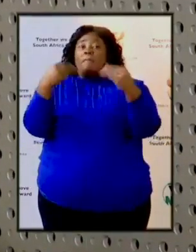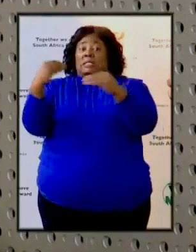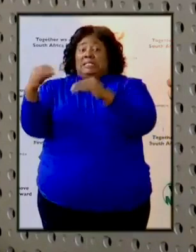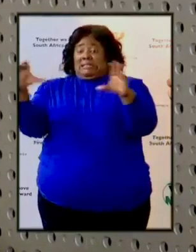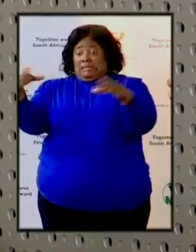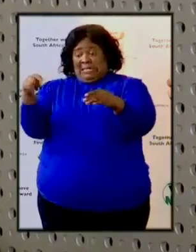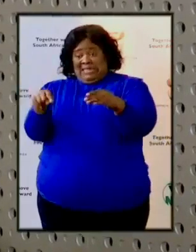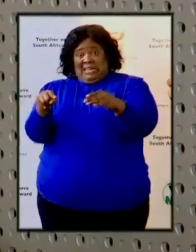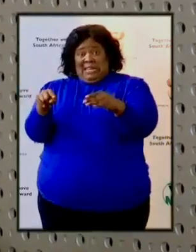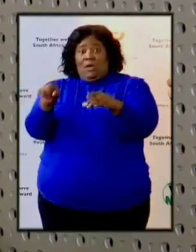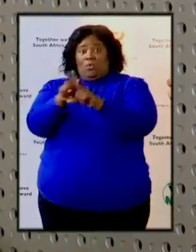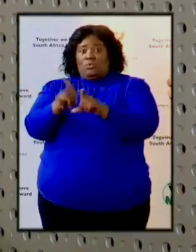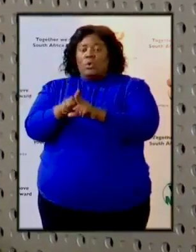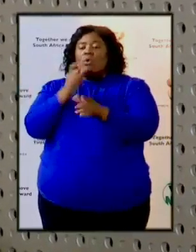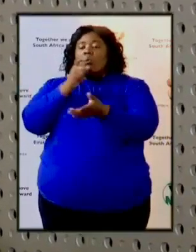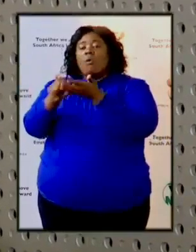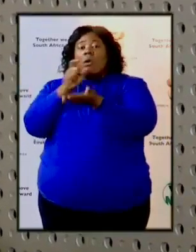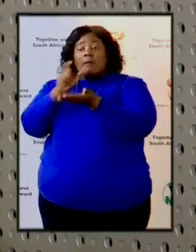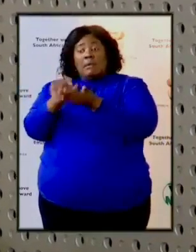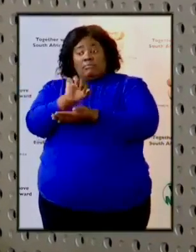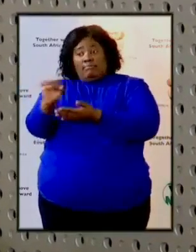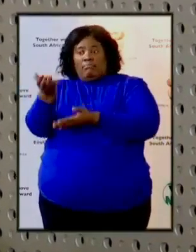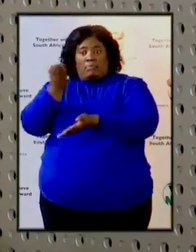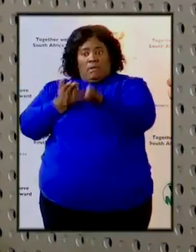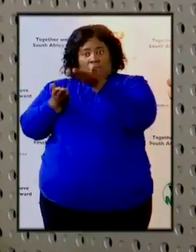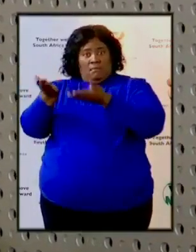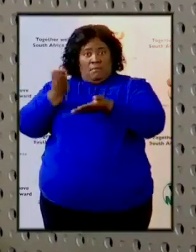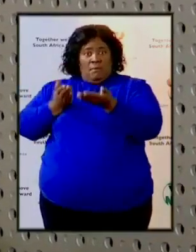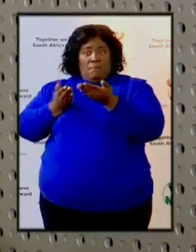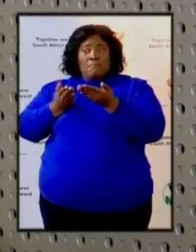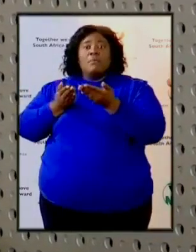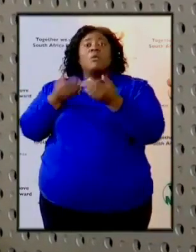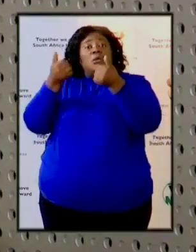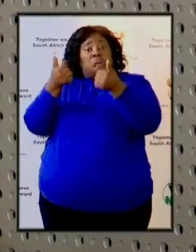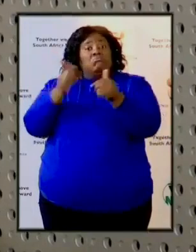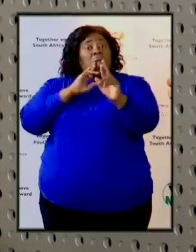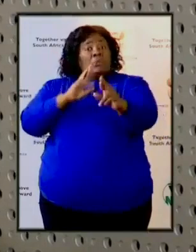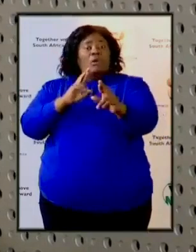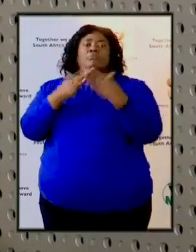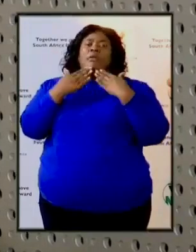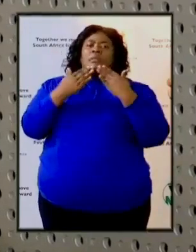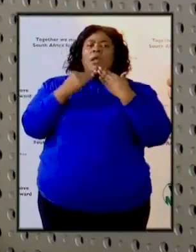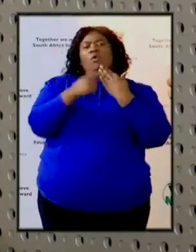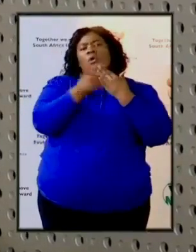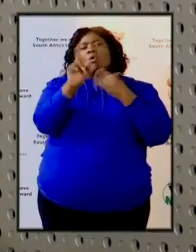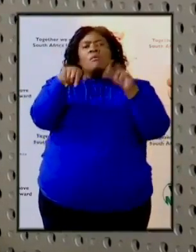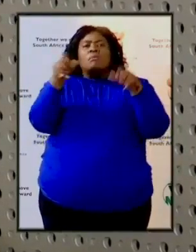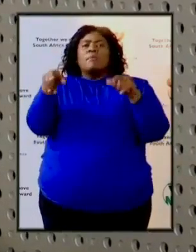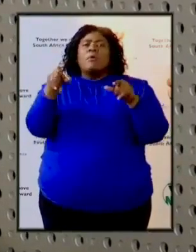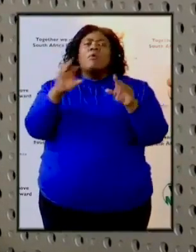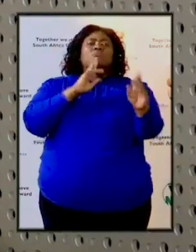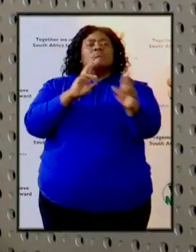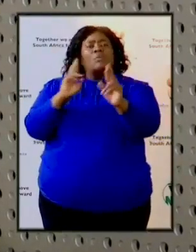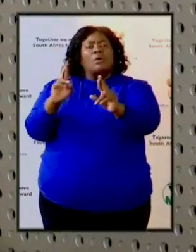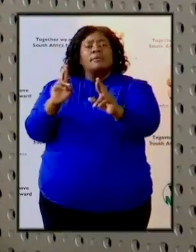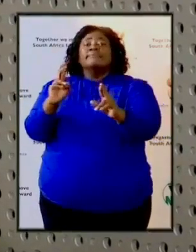sector. So it was a good response, and we thank everyone who responded. Others,